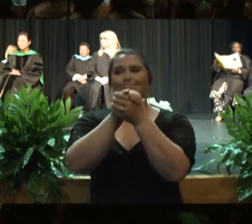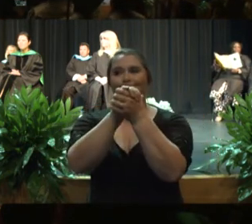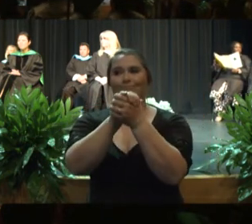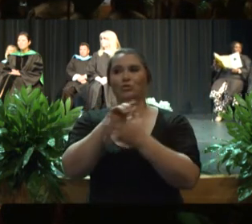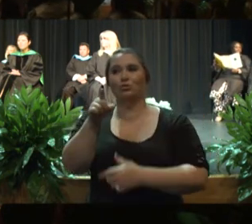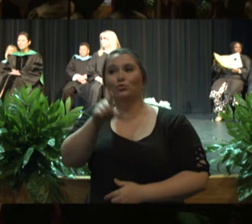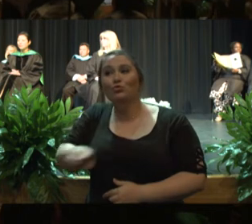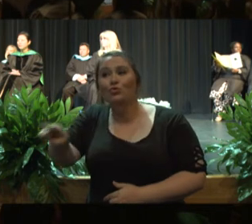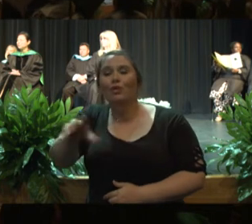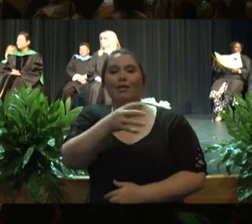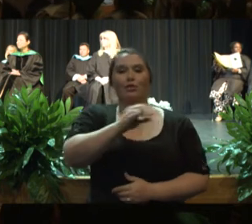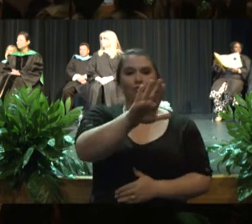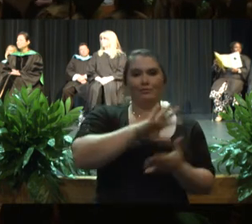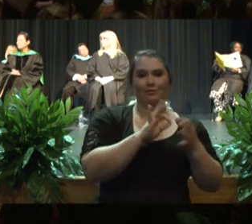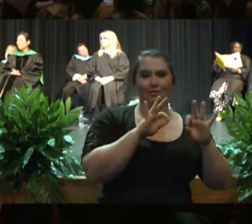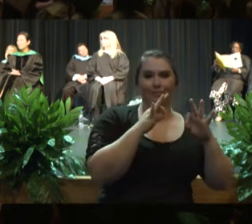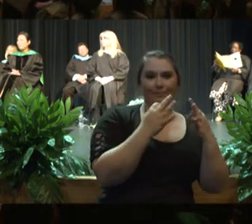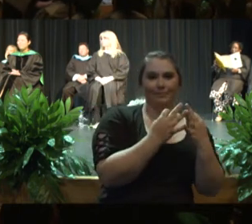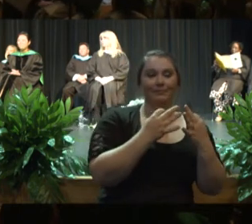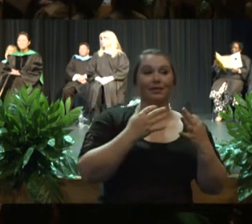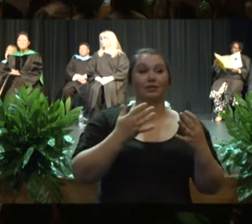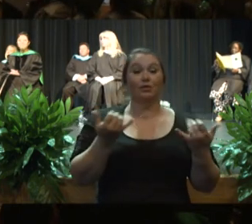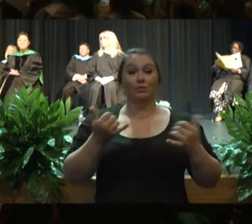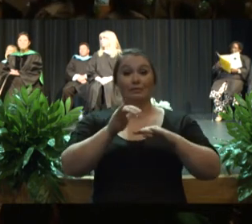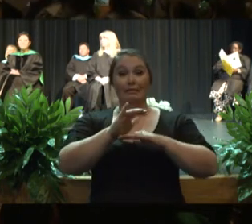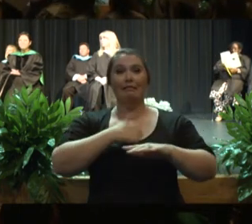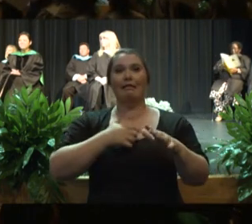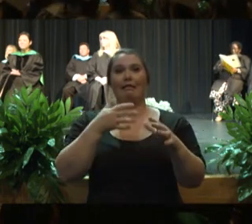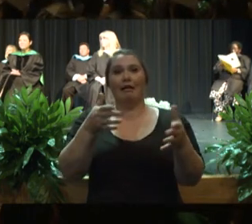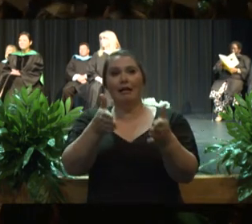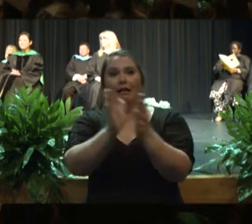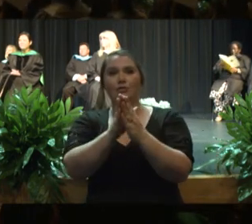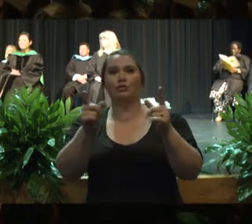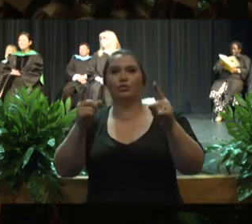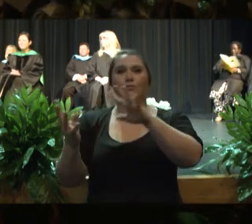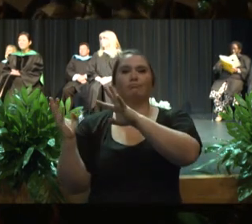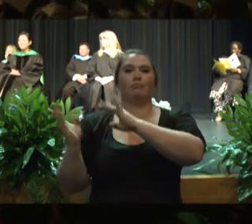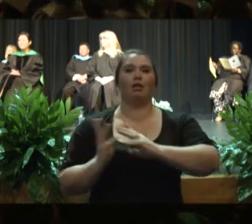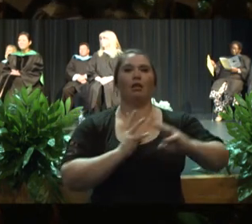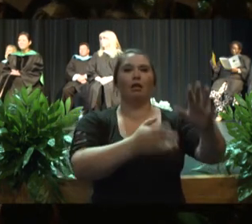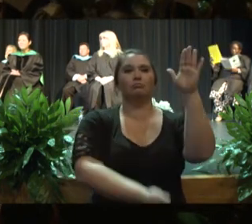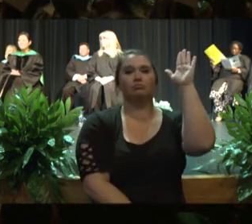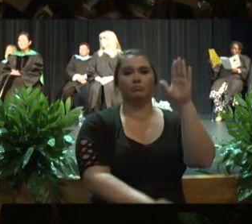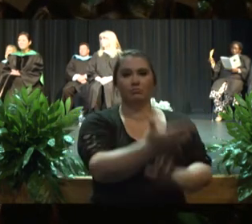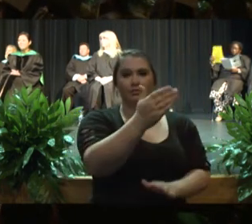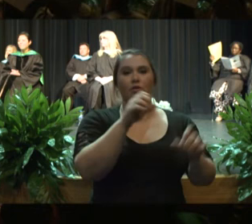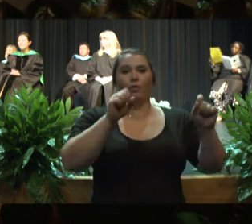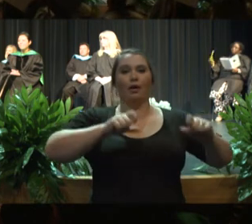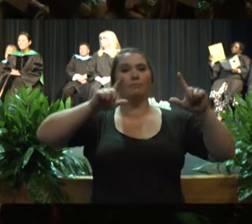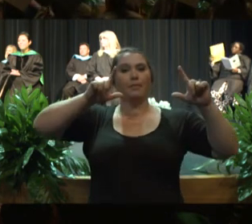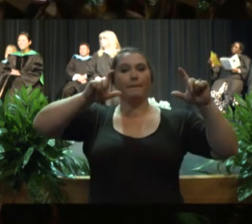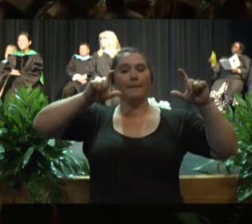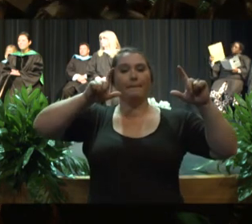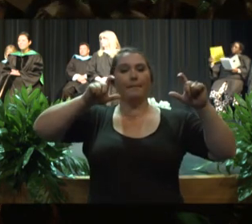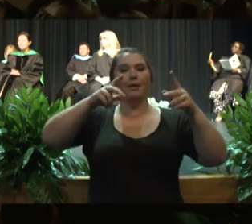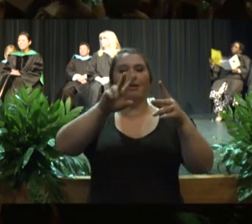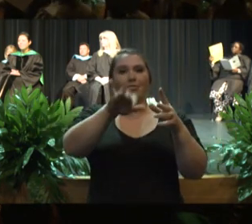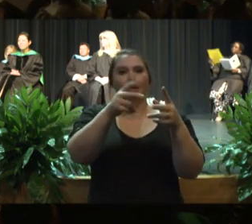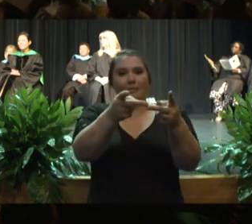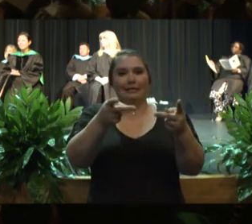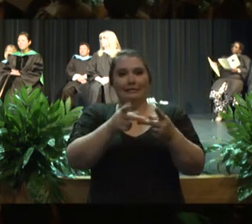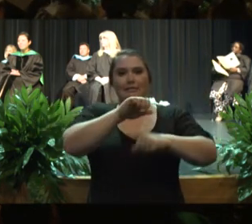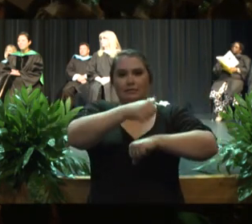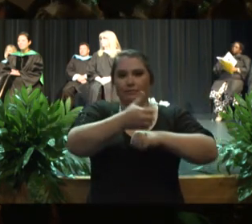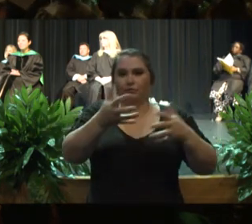congratulations to you and your families. Tonight, our students will exit the PAC and be able to take pictures at the